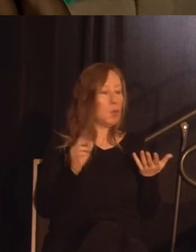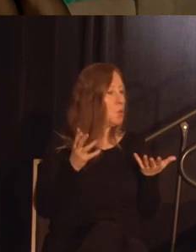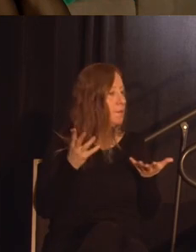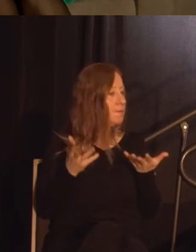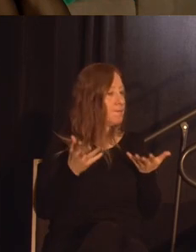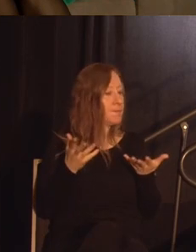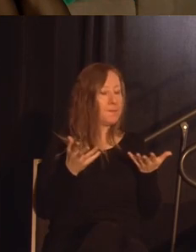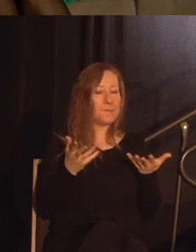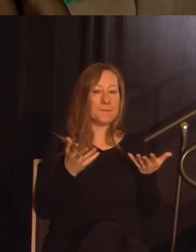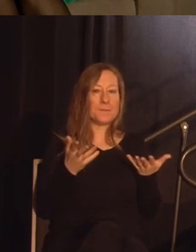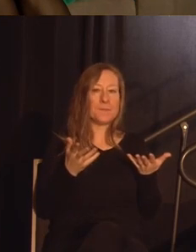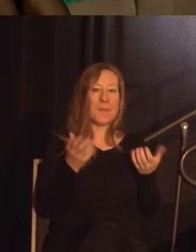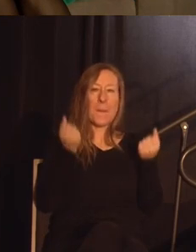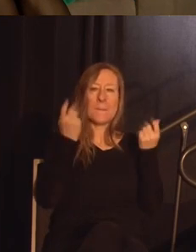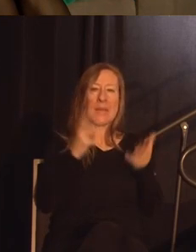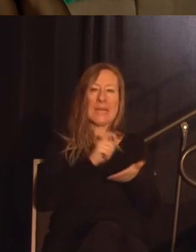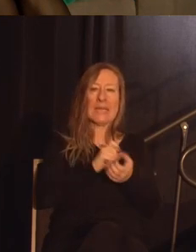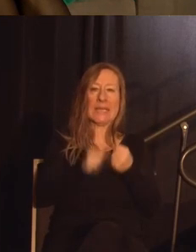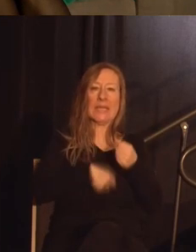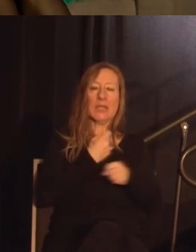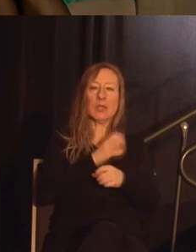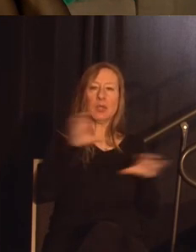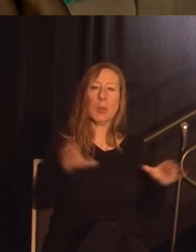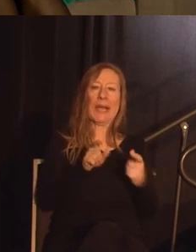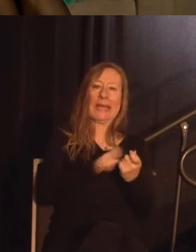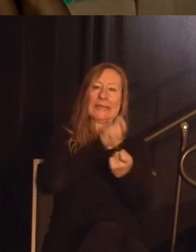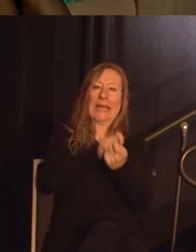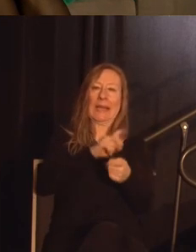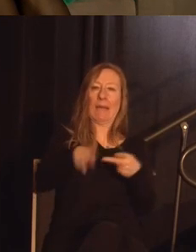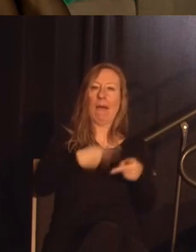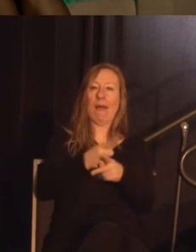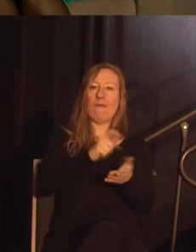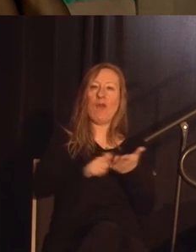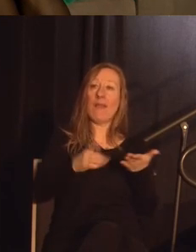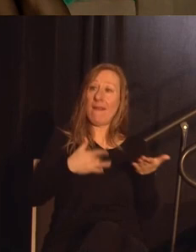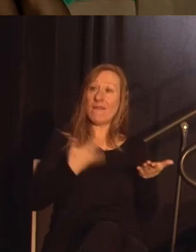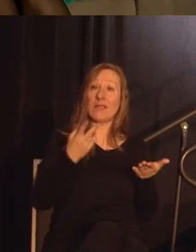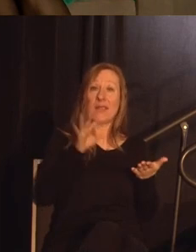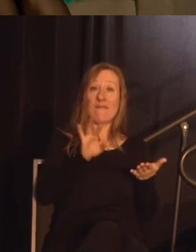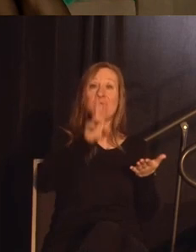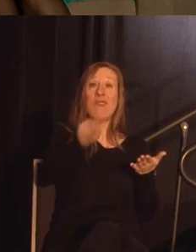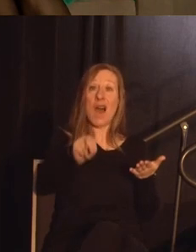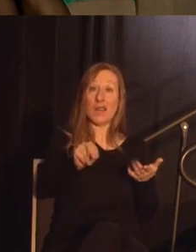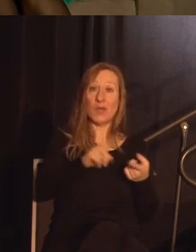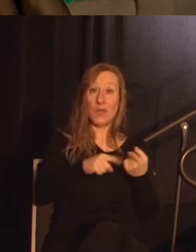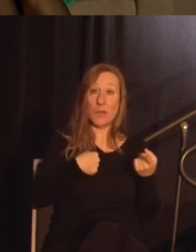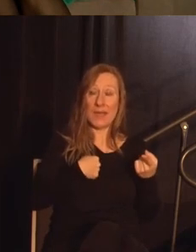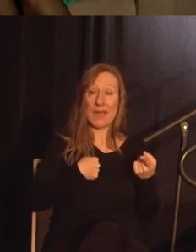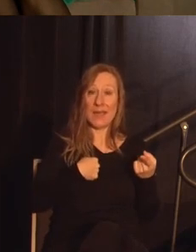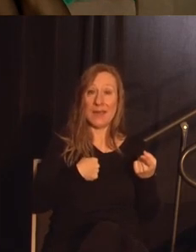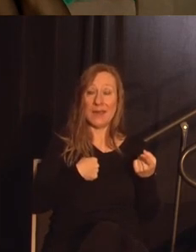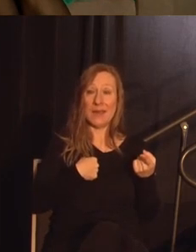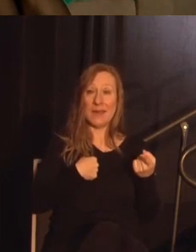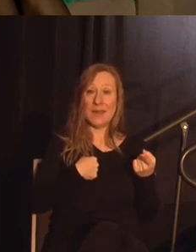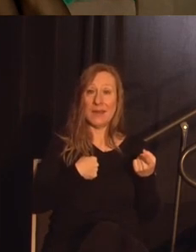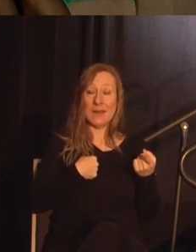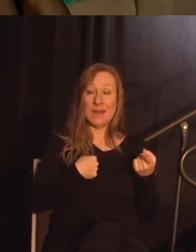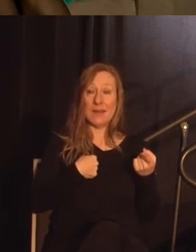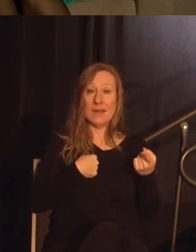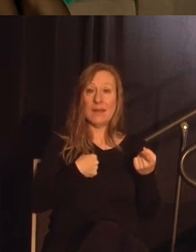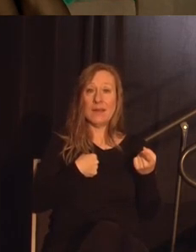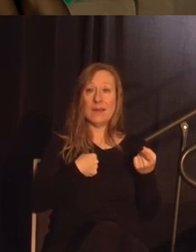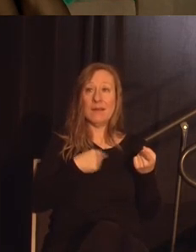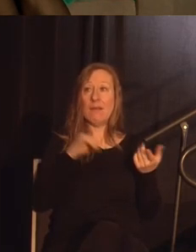I've just gotten to spend so many years doing exactly the kind of writing that feels fun to me, which is like a combination of being a